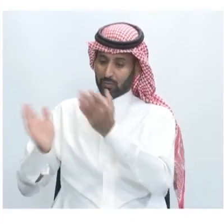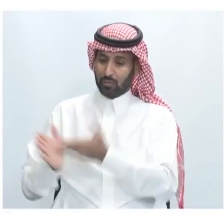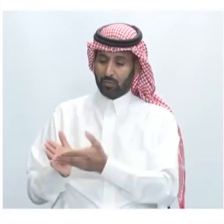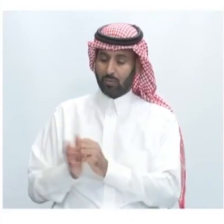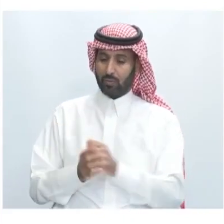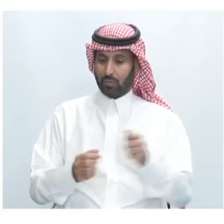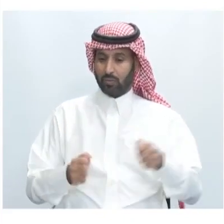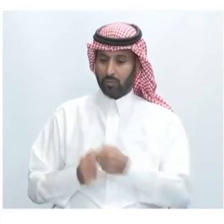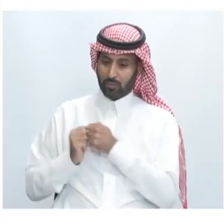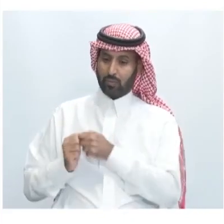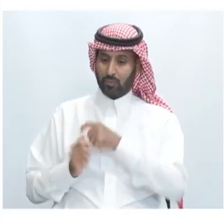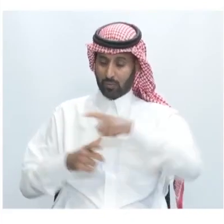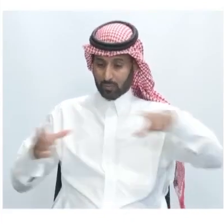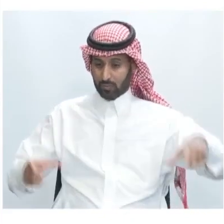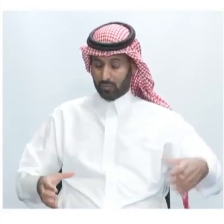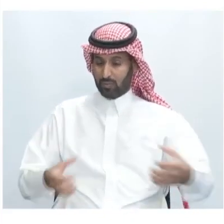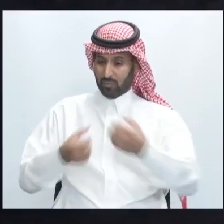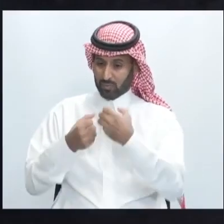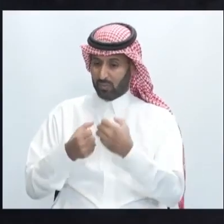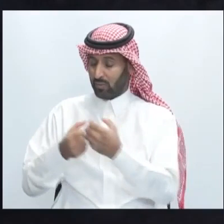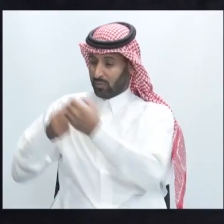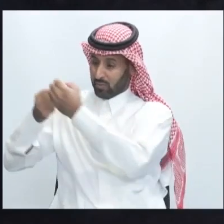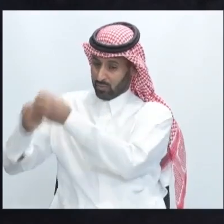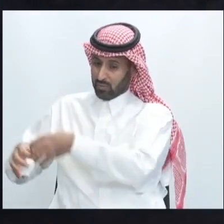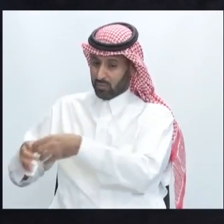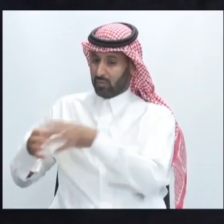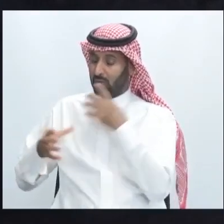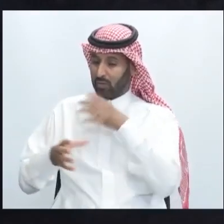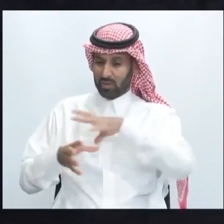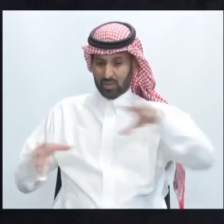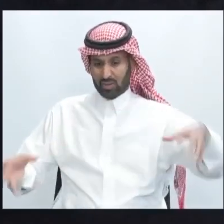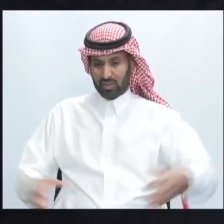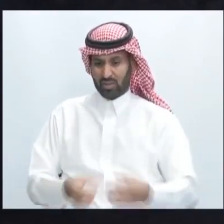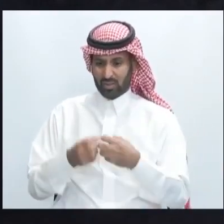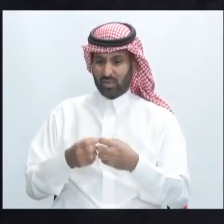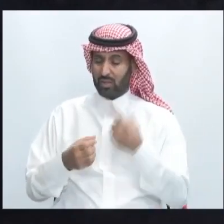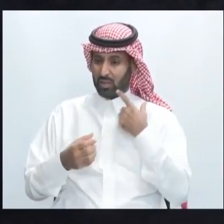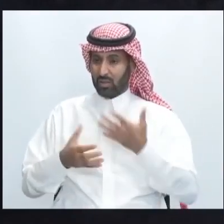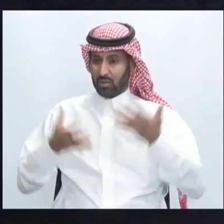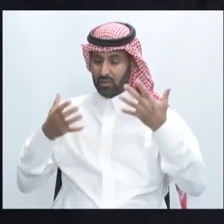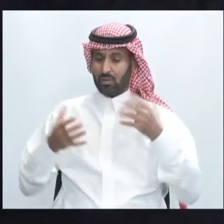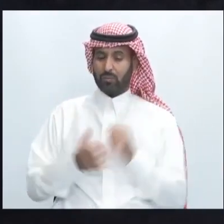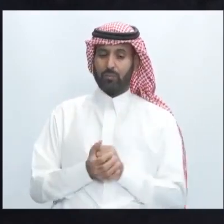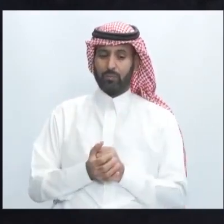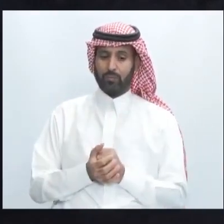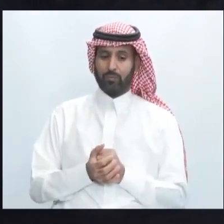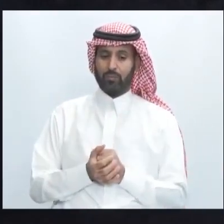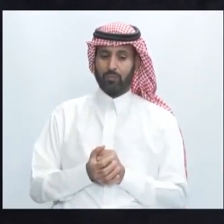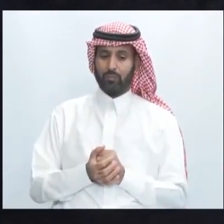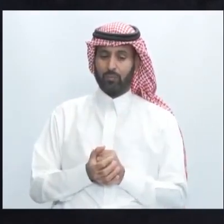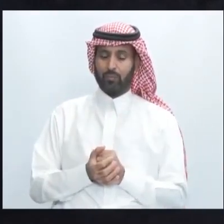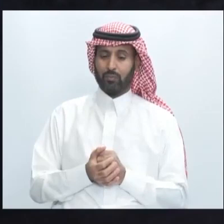So grab an armload of dirty clothes. Try to pick up your dirty clothes until it reaches to the highest point of your arm. This